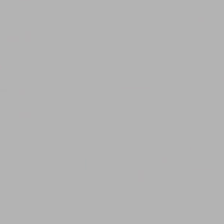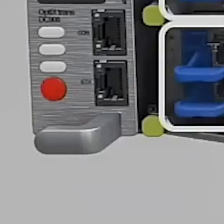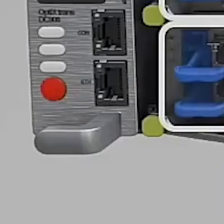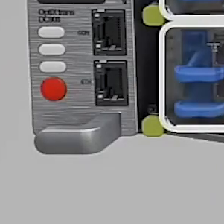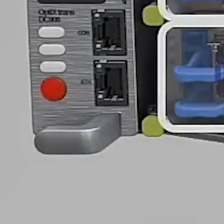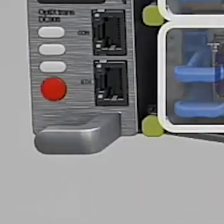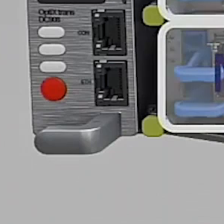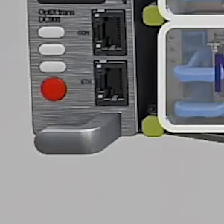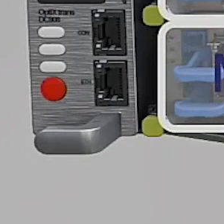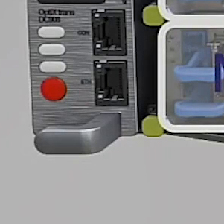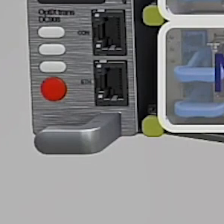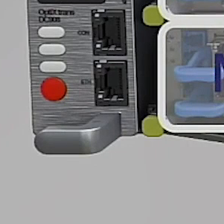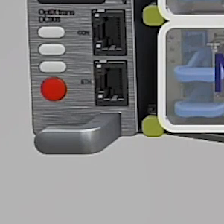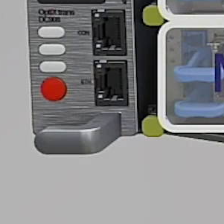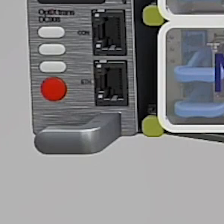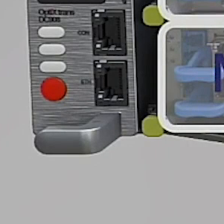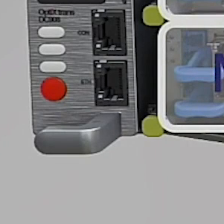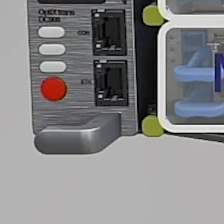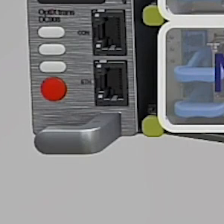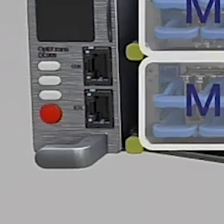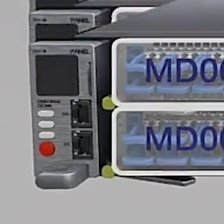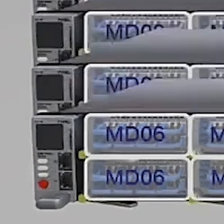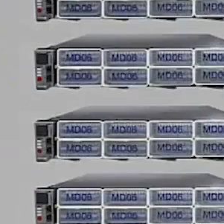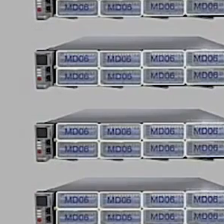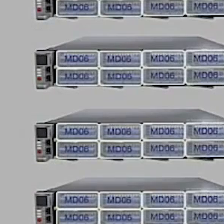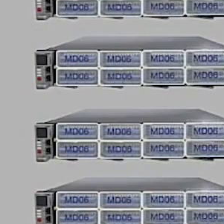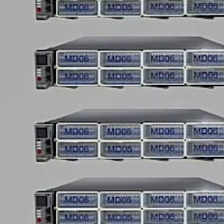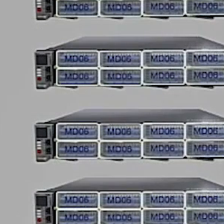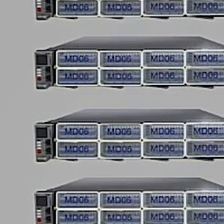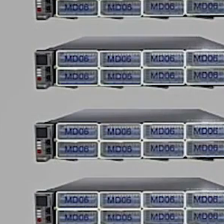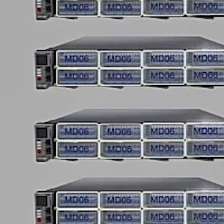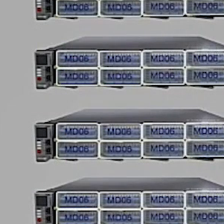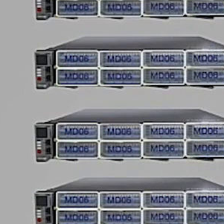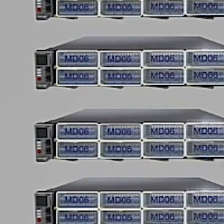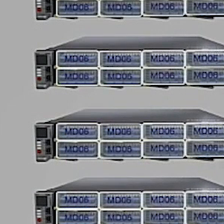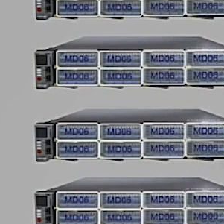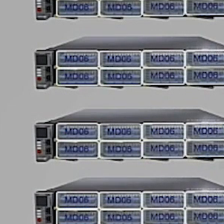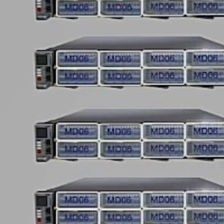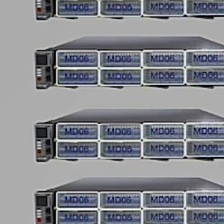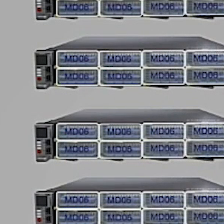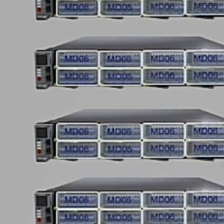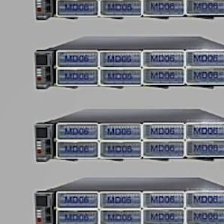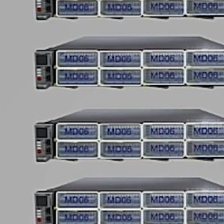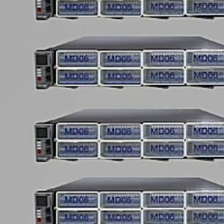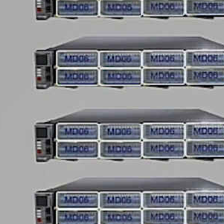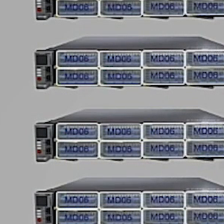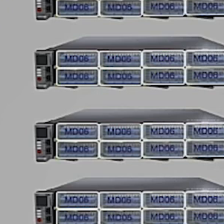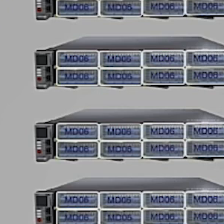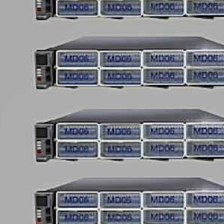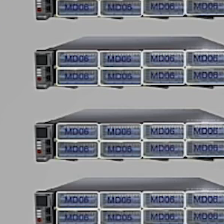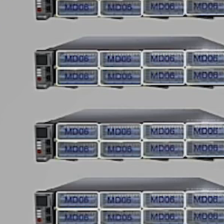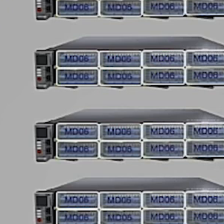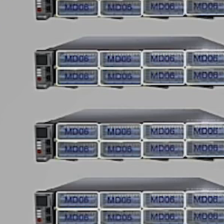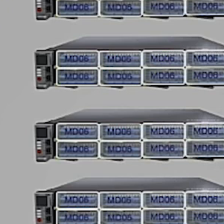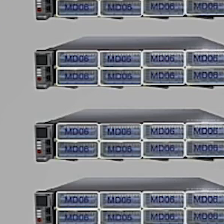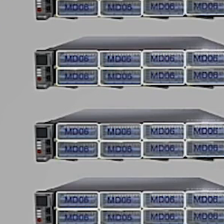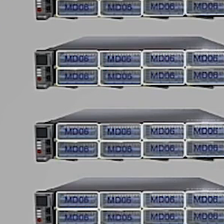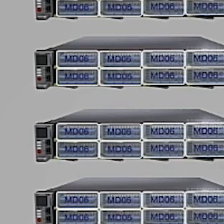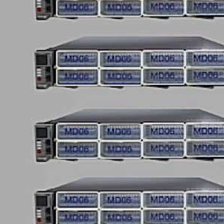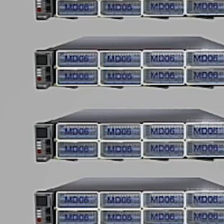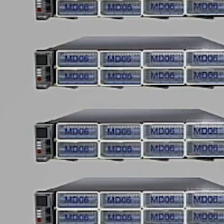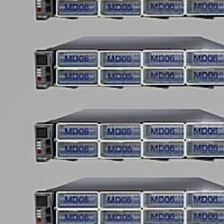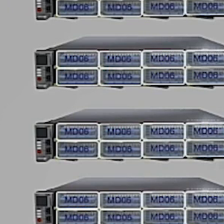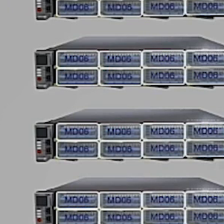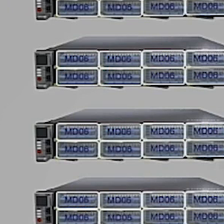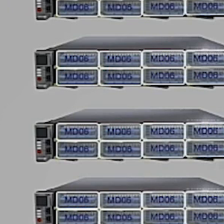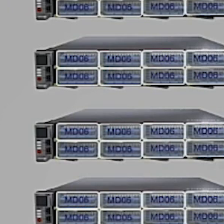wavelength 600 gigabit system and FD and OD. The maximum capacity for single fiber connection is 48 terabits